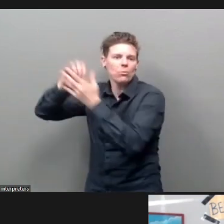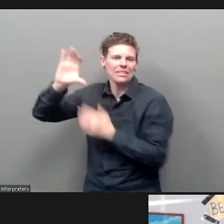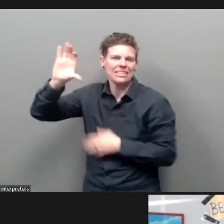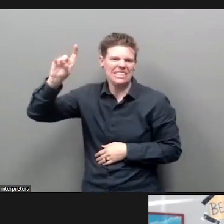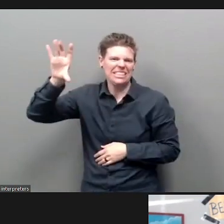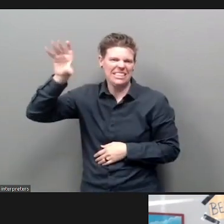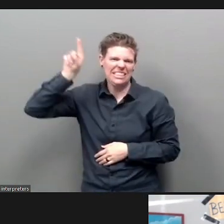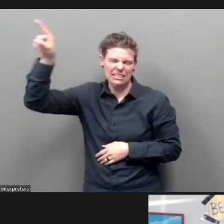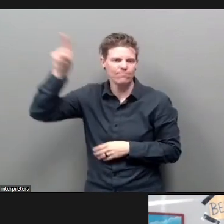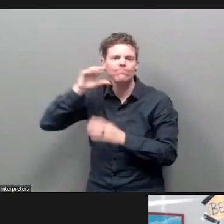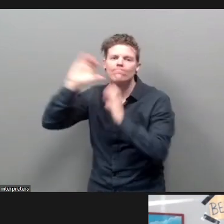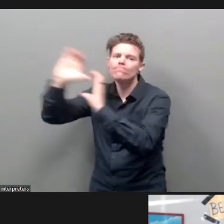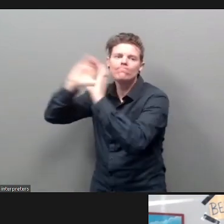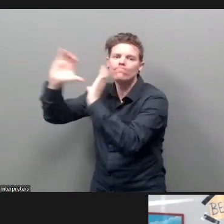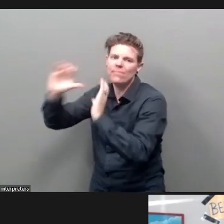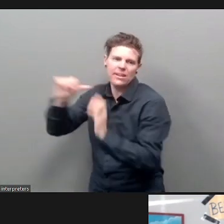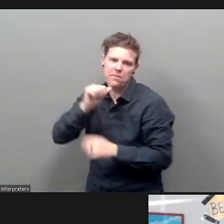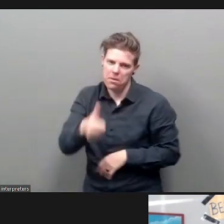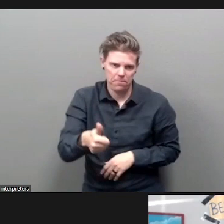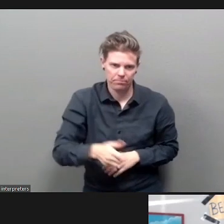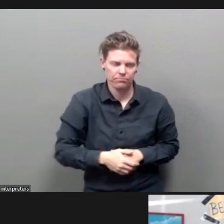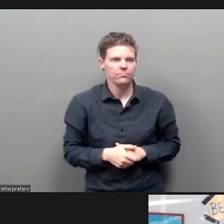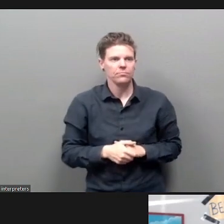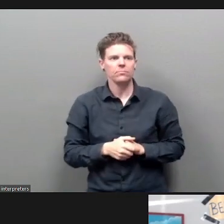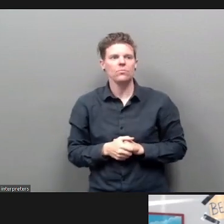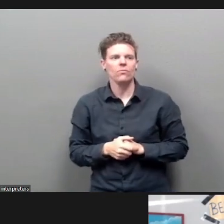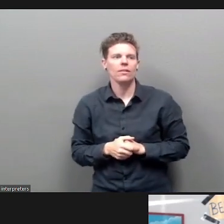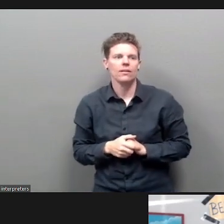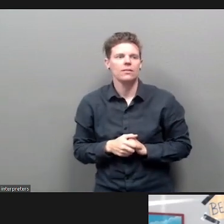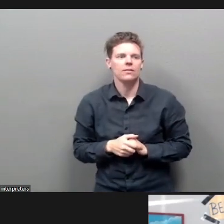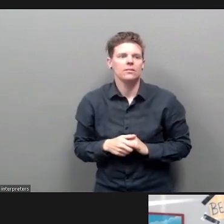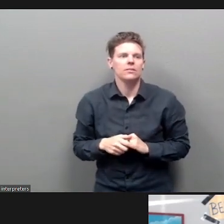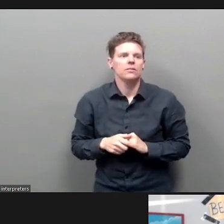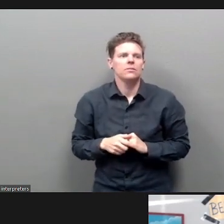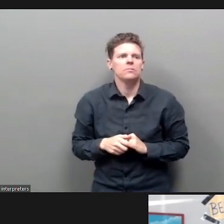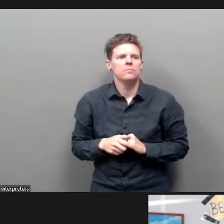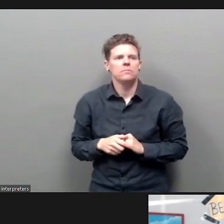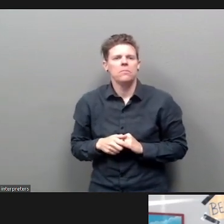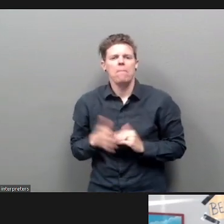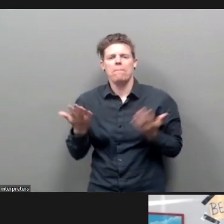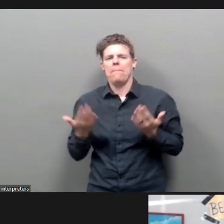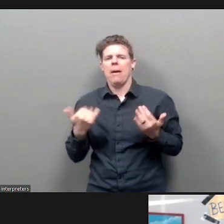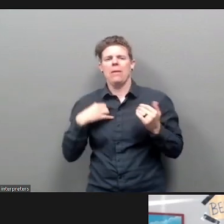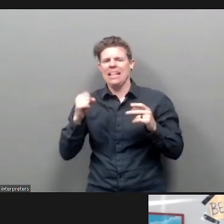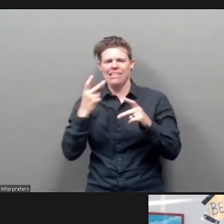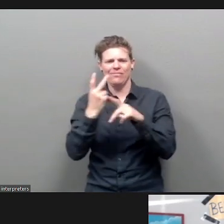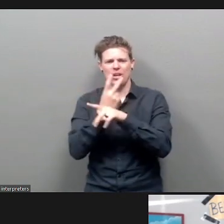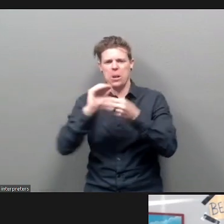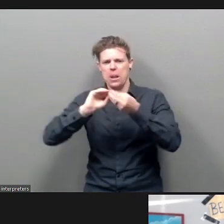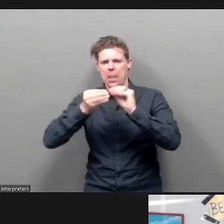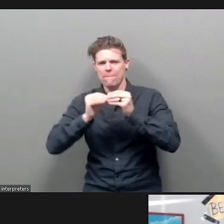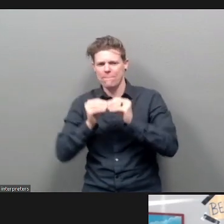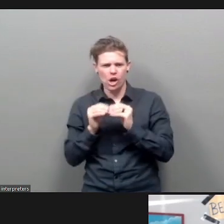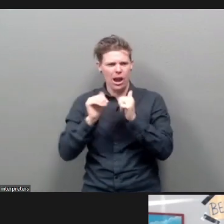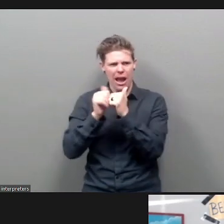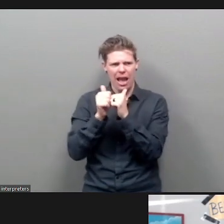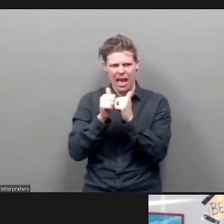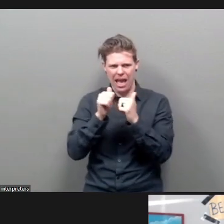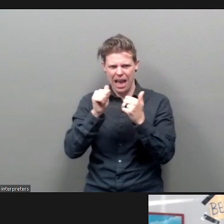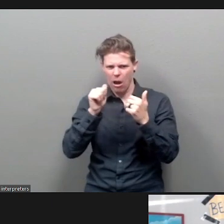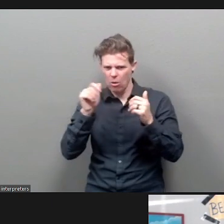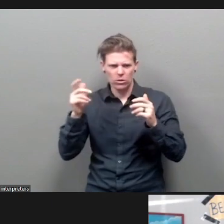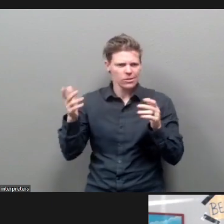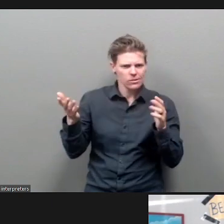going to revise our criteria as home testing becomes ubiquitous. Adding